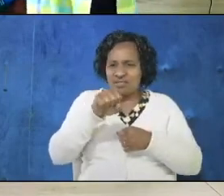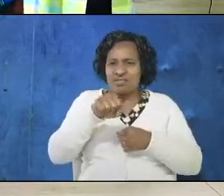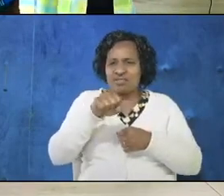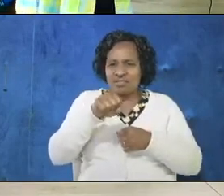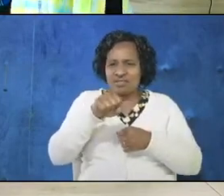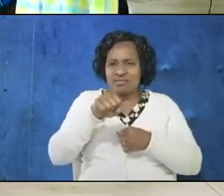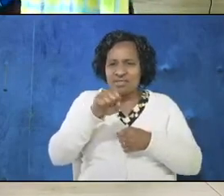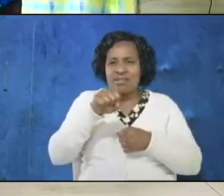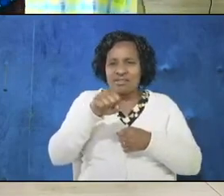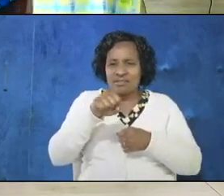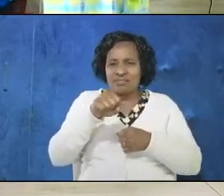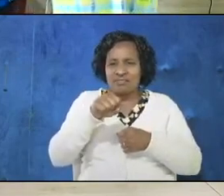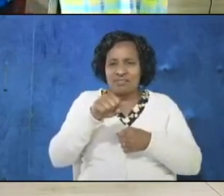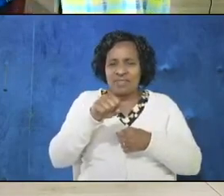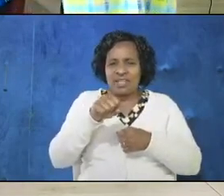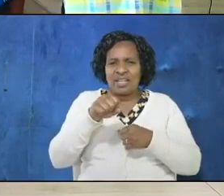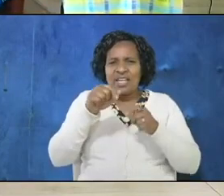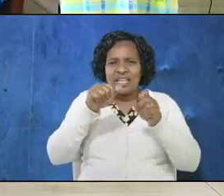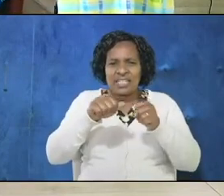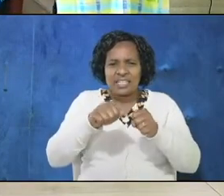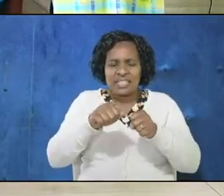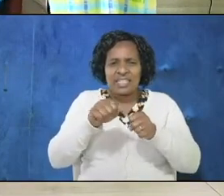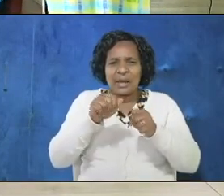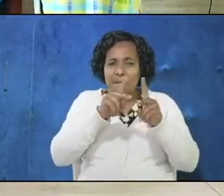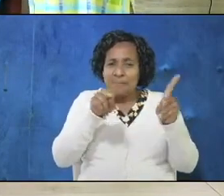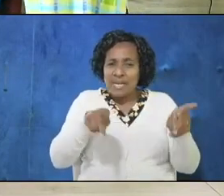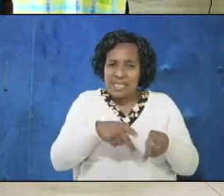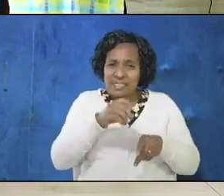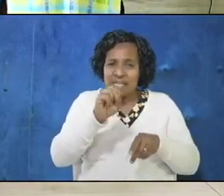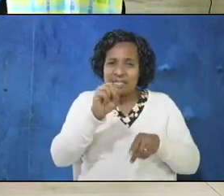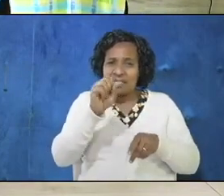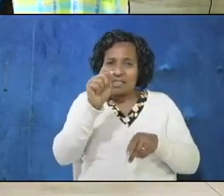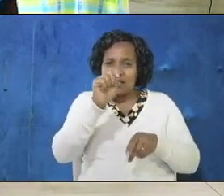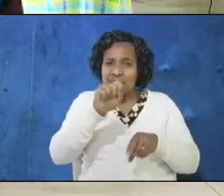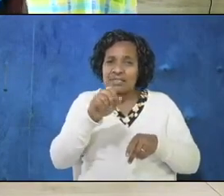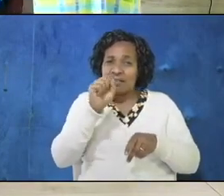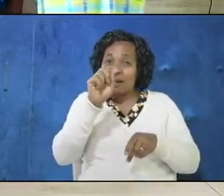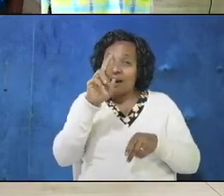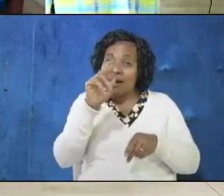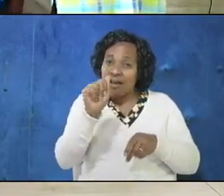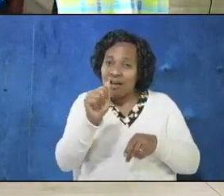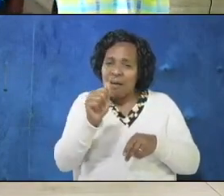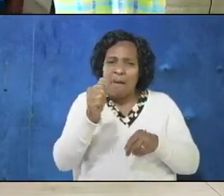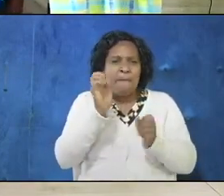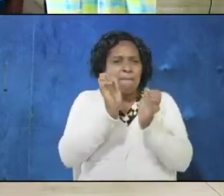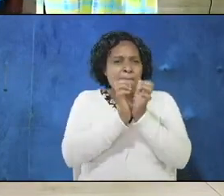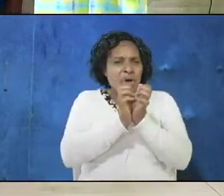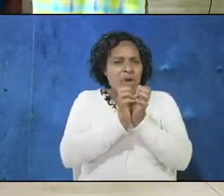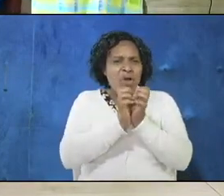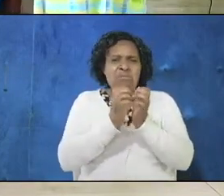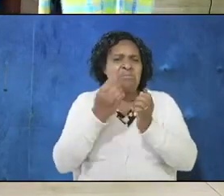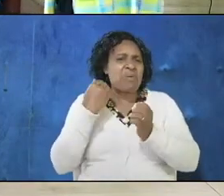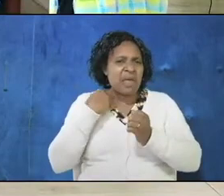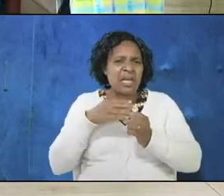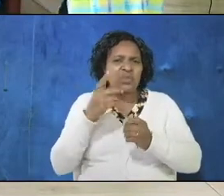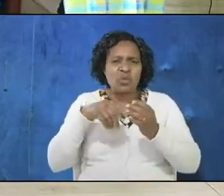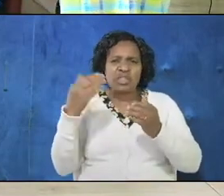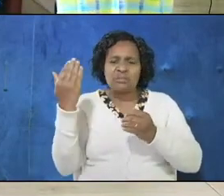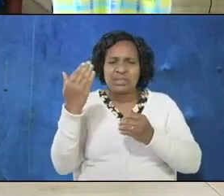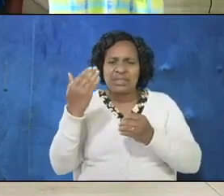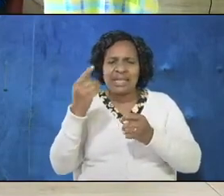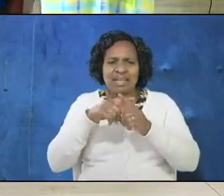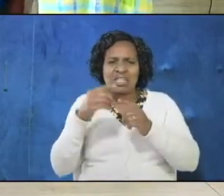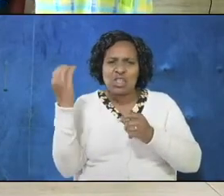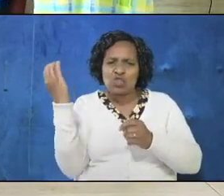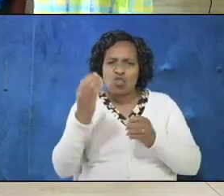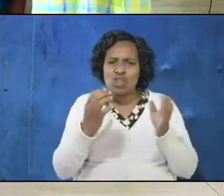Oh yes, we do. Lystra is the place where people did not like what Paul was preaching to them, and so they stoned him.